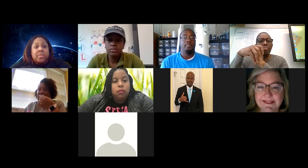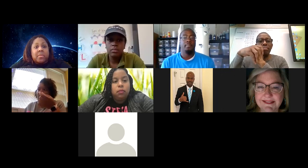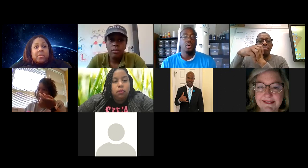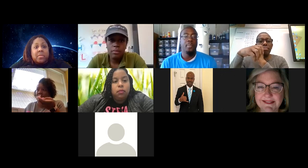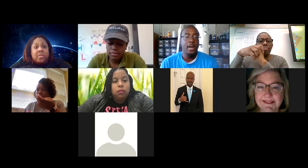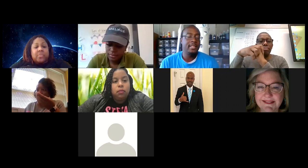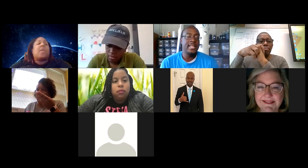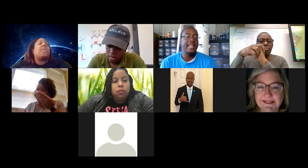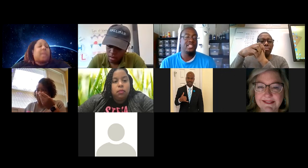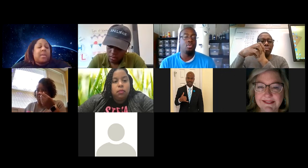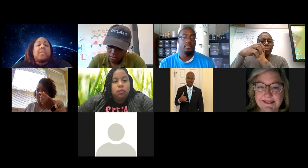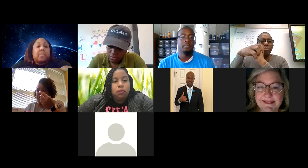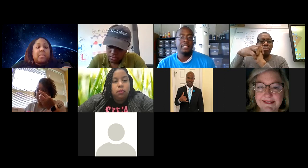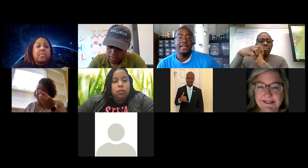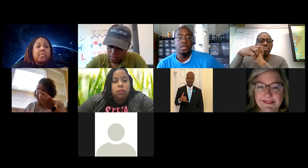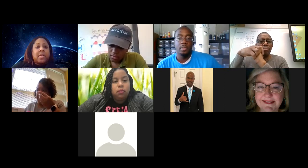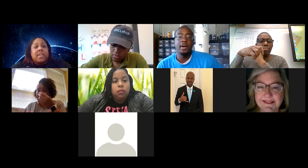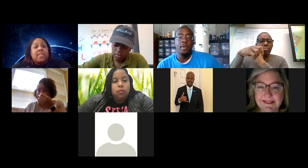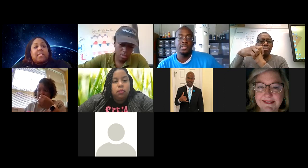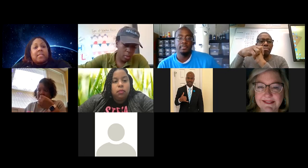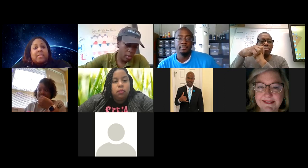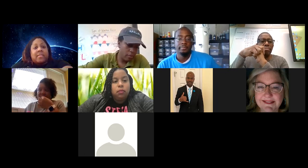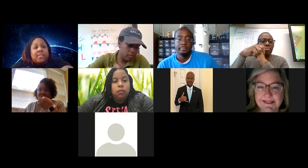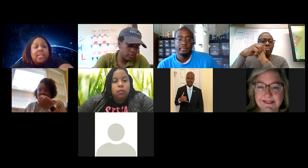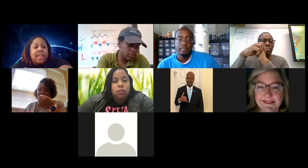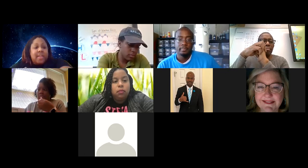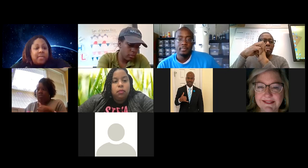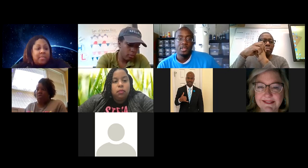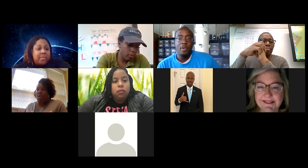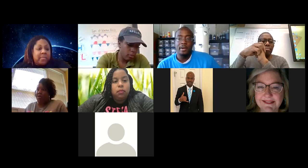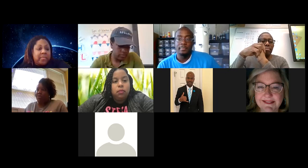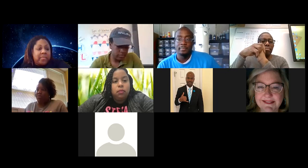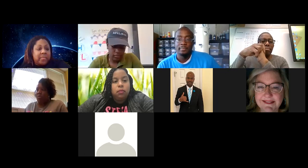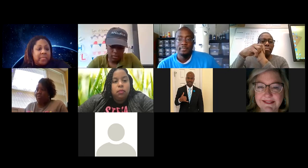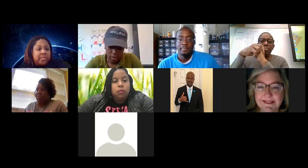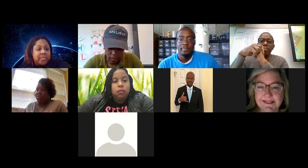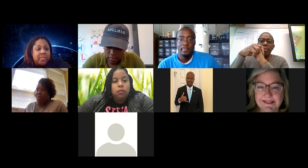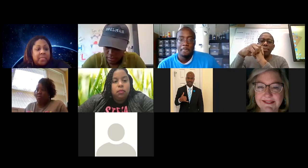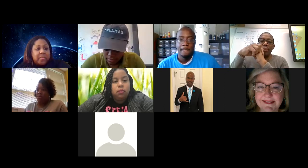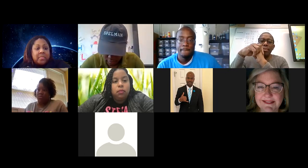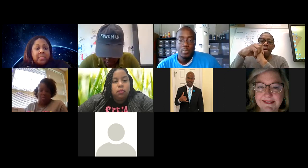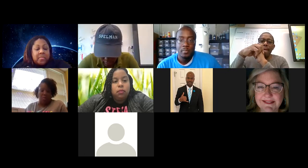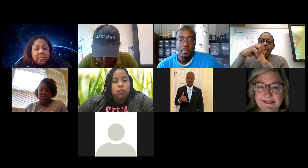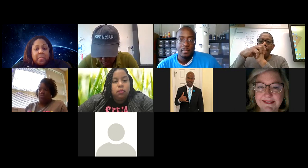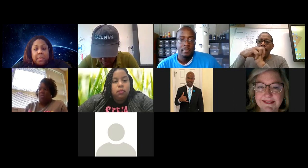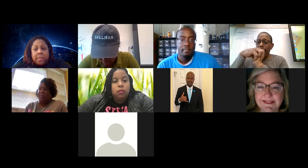soapy water, and just let it soak. Good question. Thank you. You're welcome.